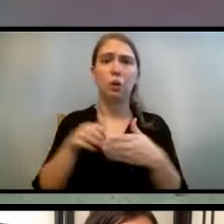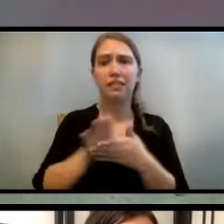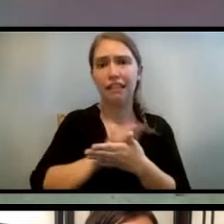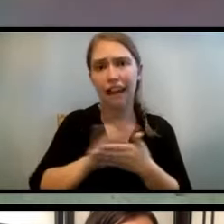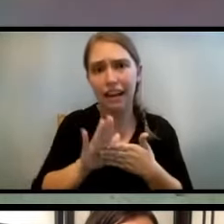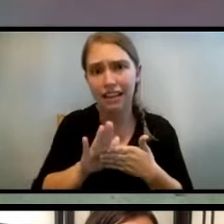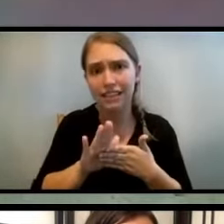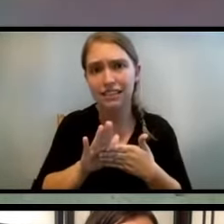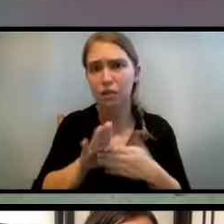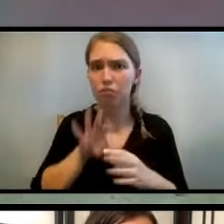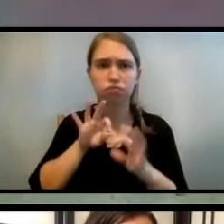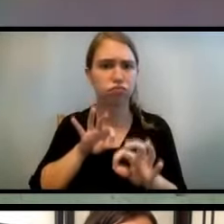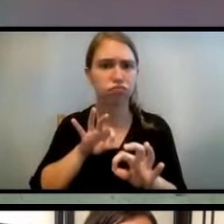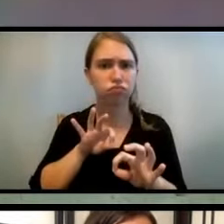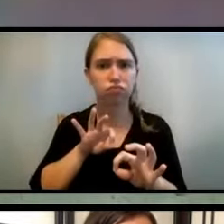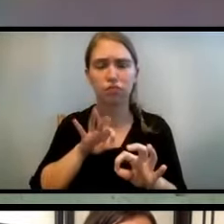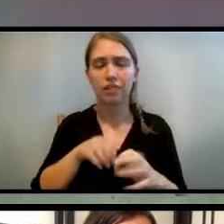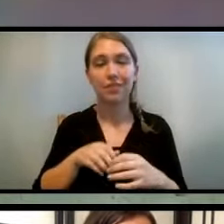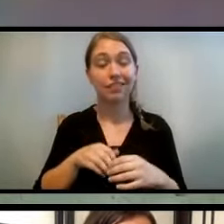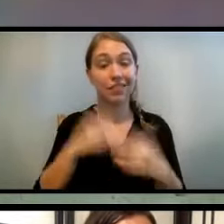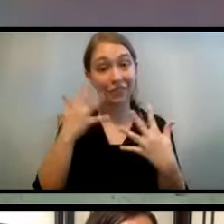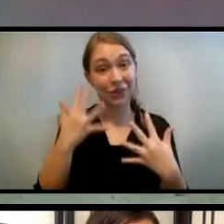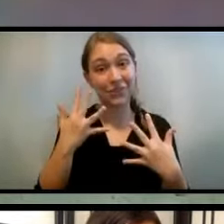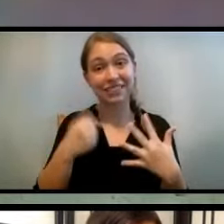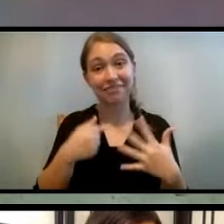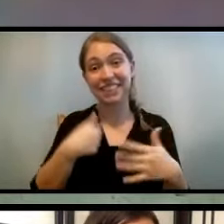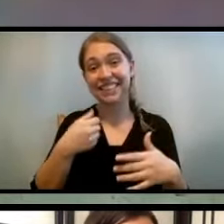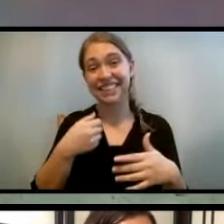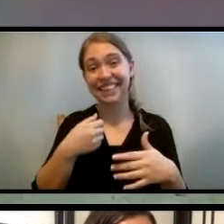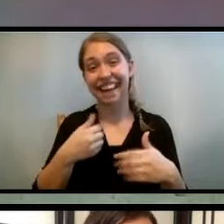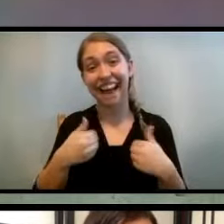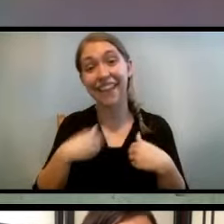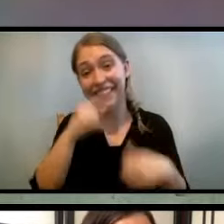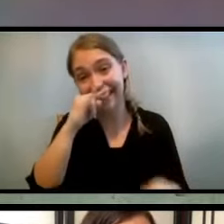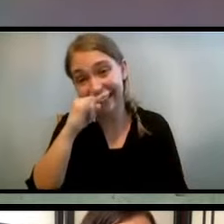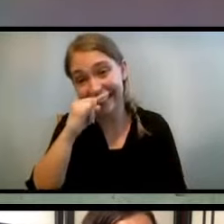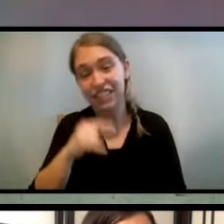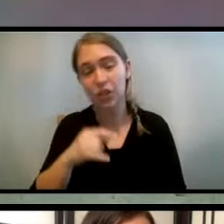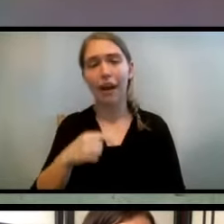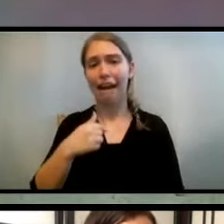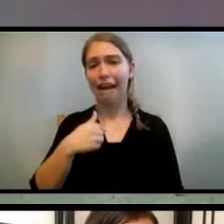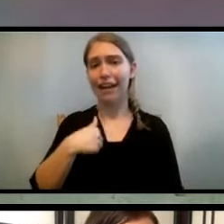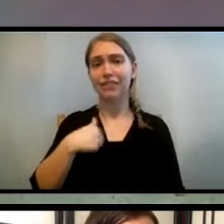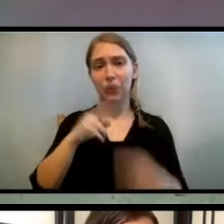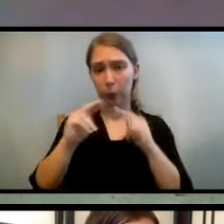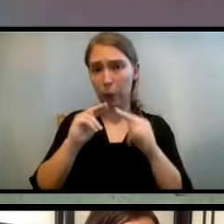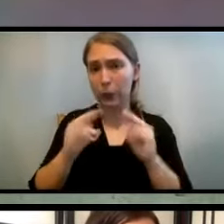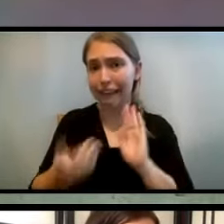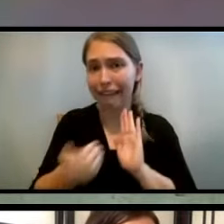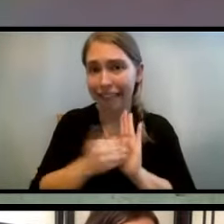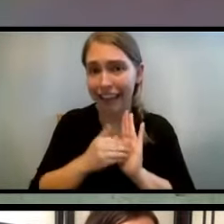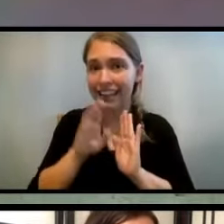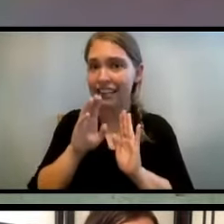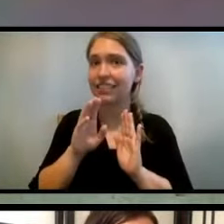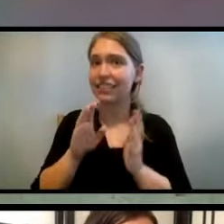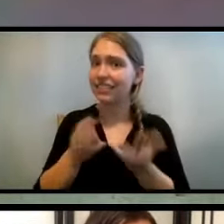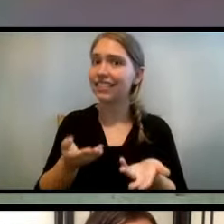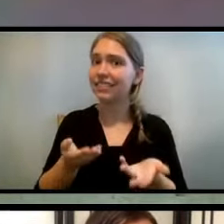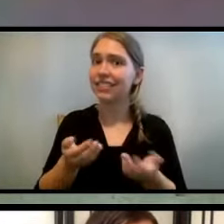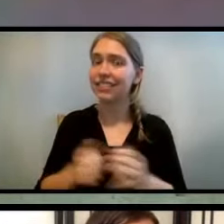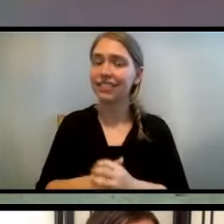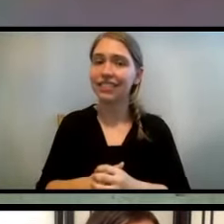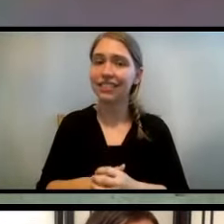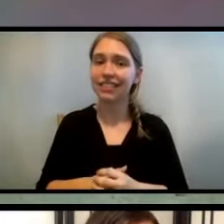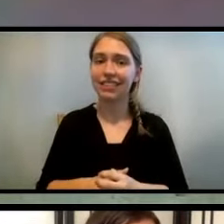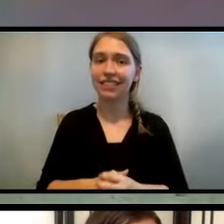But unfortunately, I had a kid. So now I'm going to have to renegotiate all of that again. So it's going to be interesting.